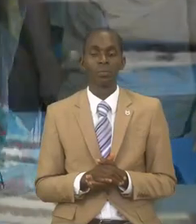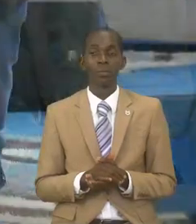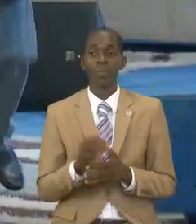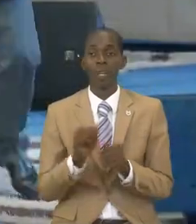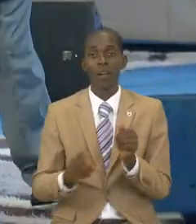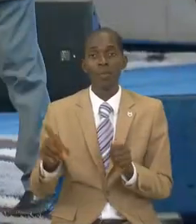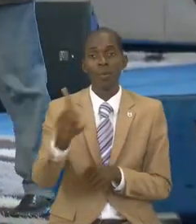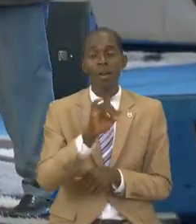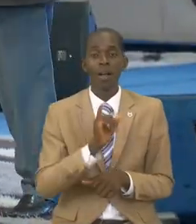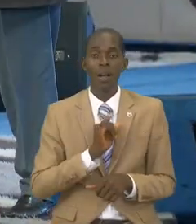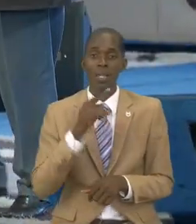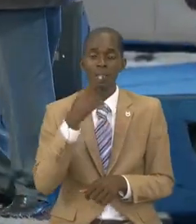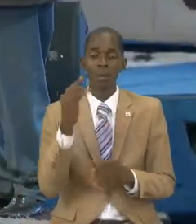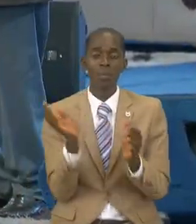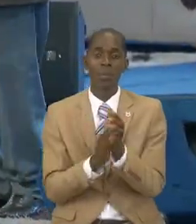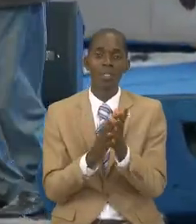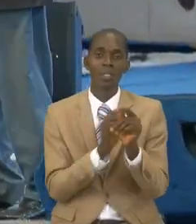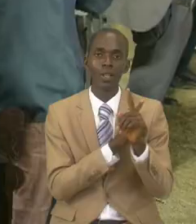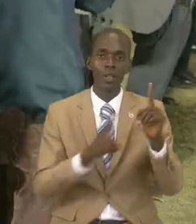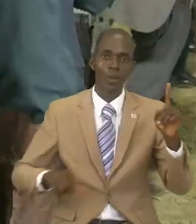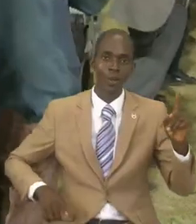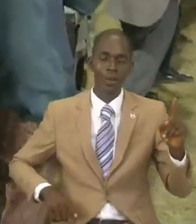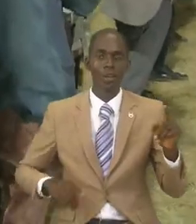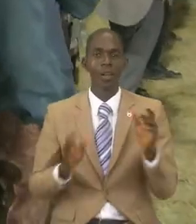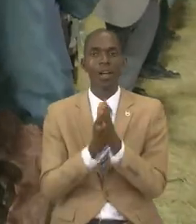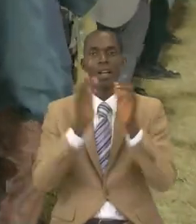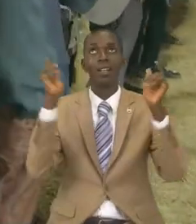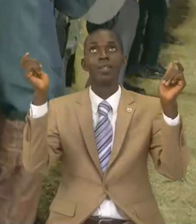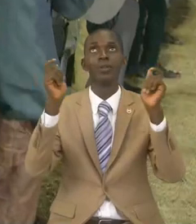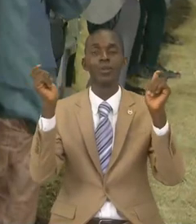Everybody, I said, praise the Lord.